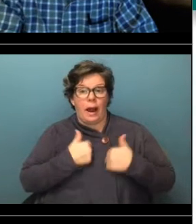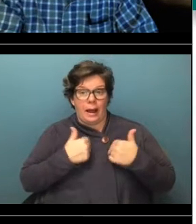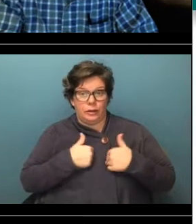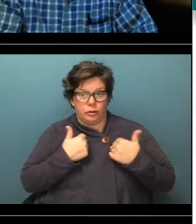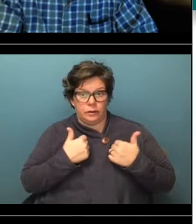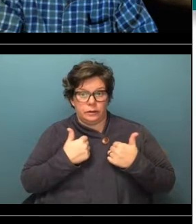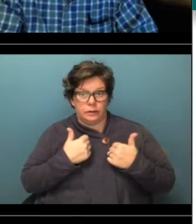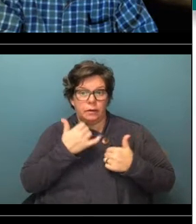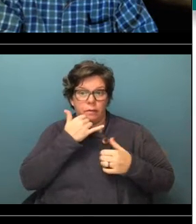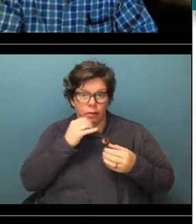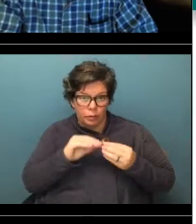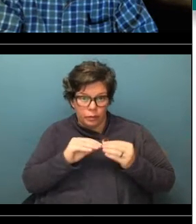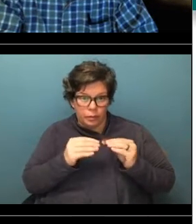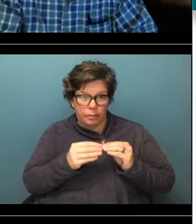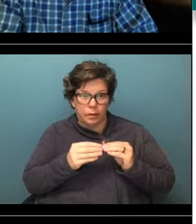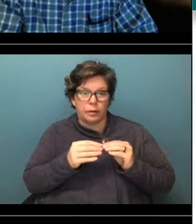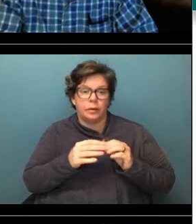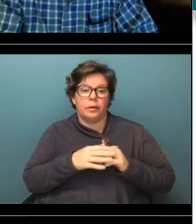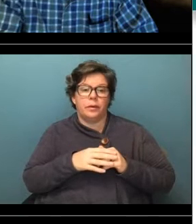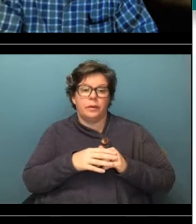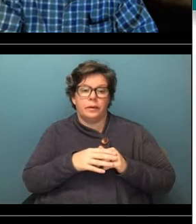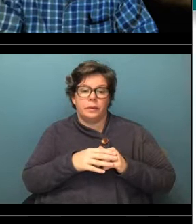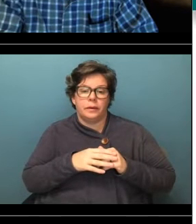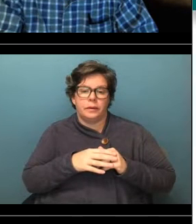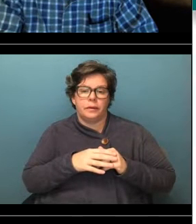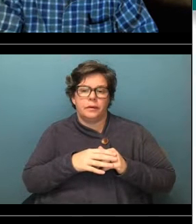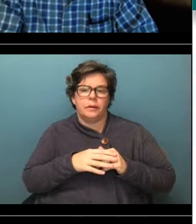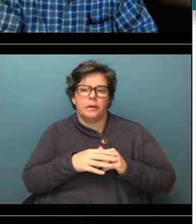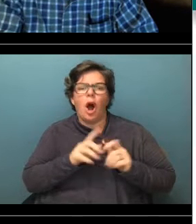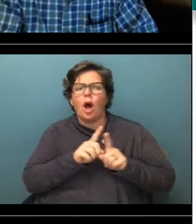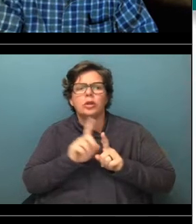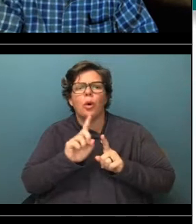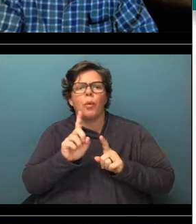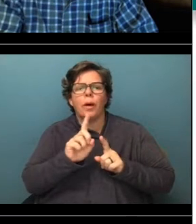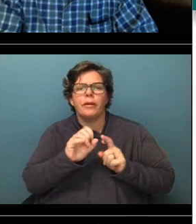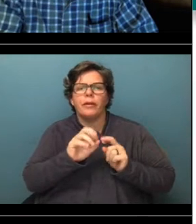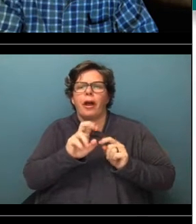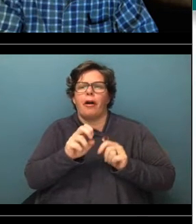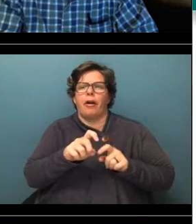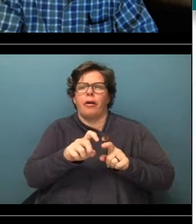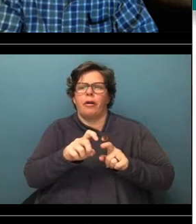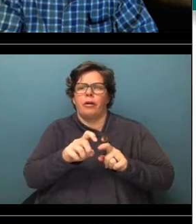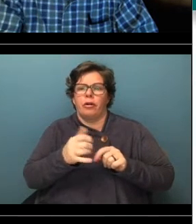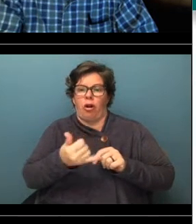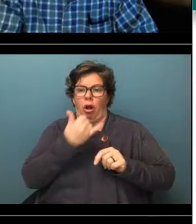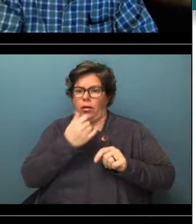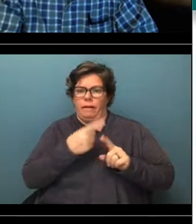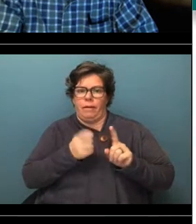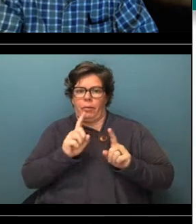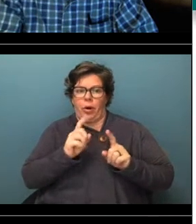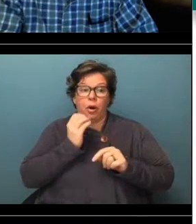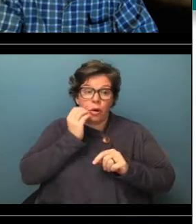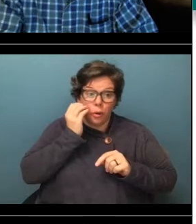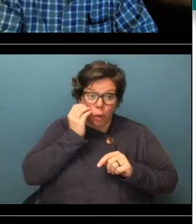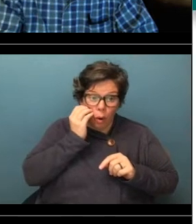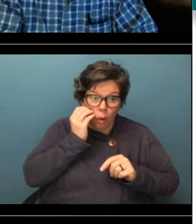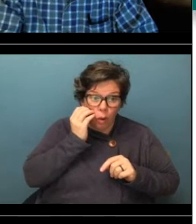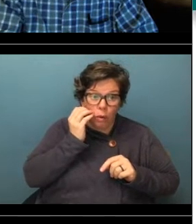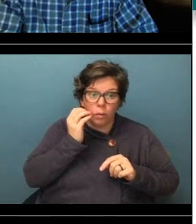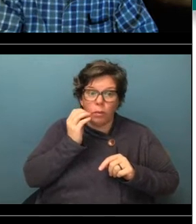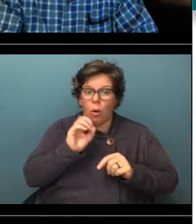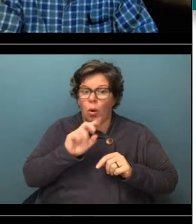and their phone number, and also their current location. We want to be very clear if they're at home. We want to